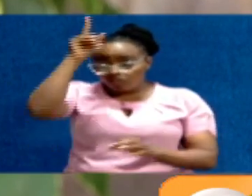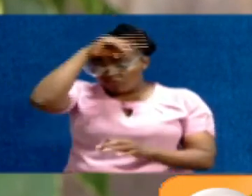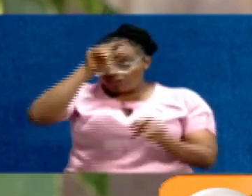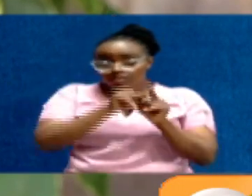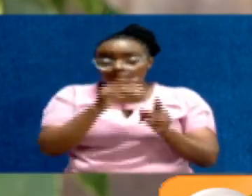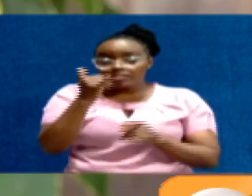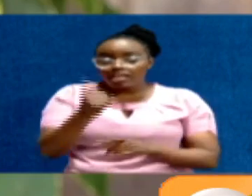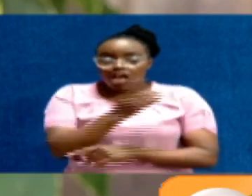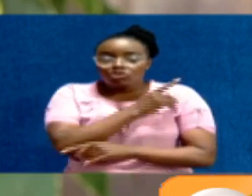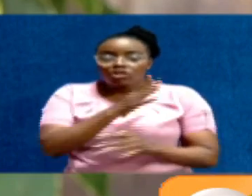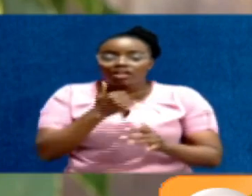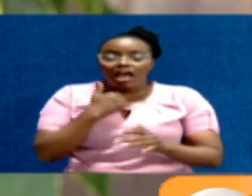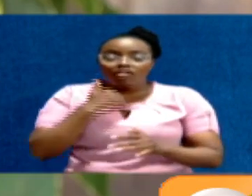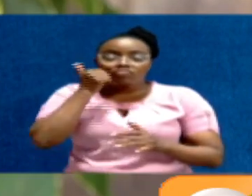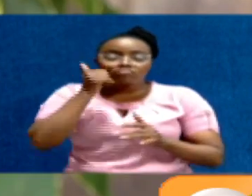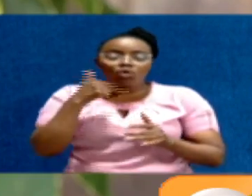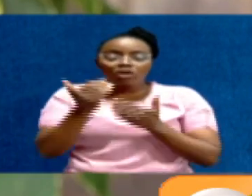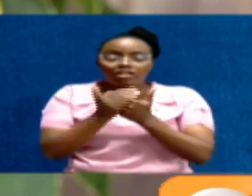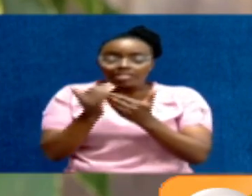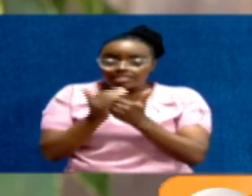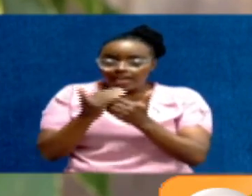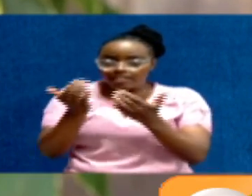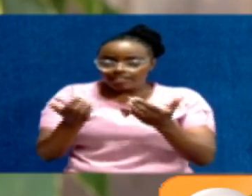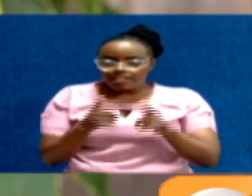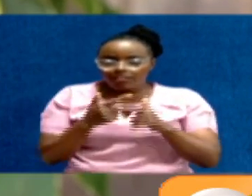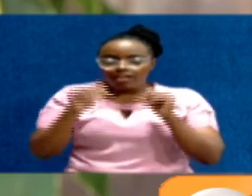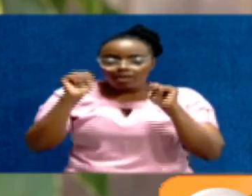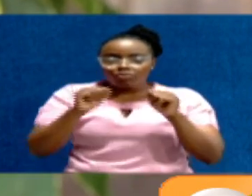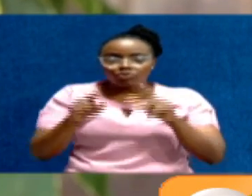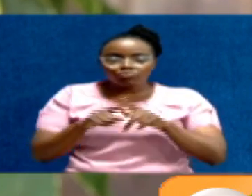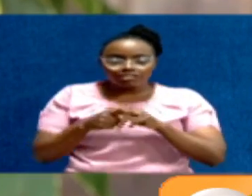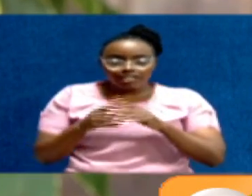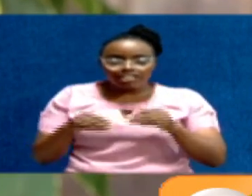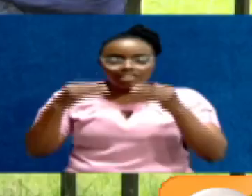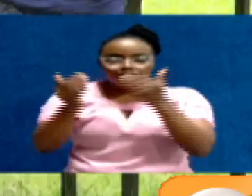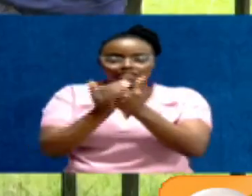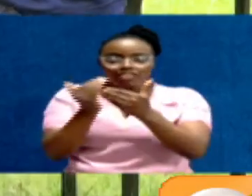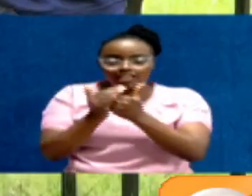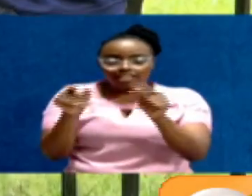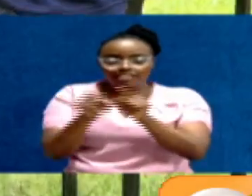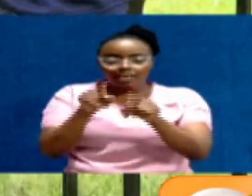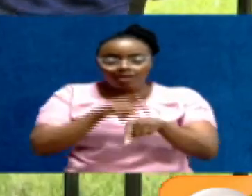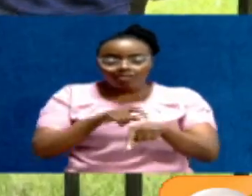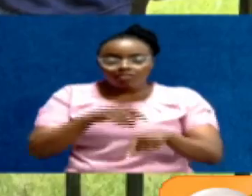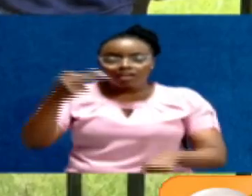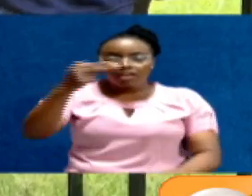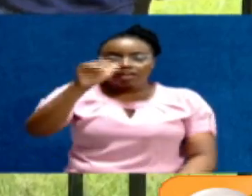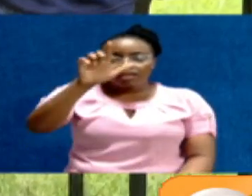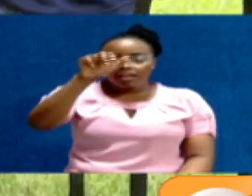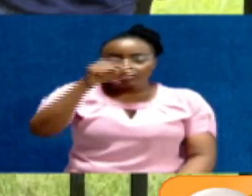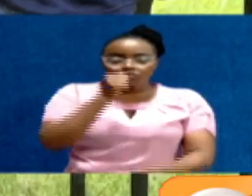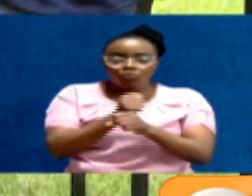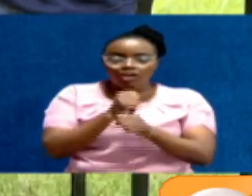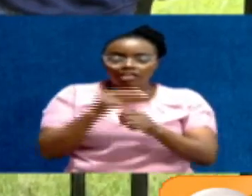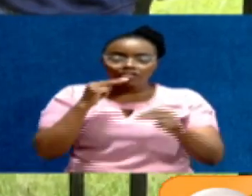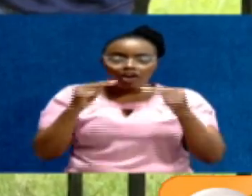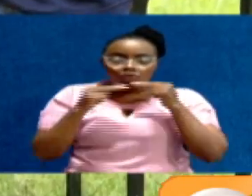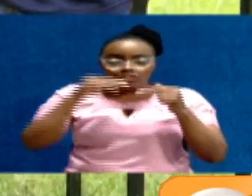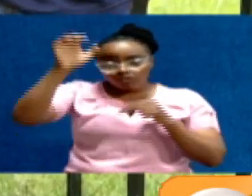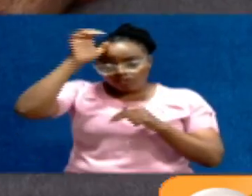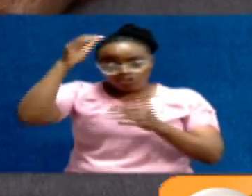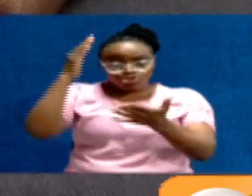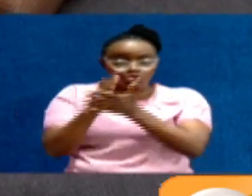young doctor and I'm faced with a patient who needs palliative care, I'm able to start giving that care at that time. Helen, who was a caterer at a hotel in Eldoret,